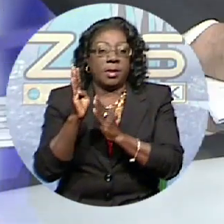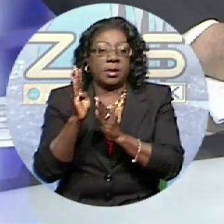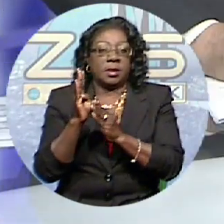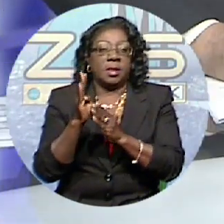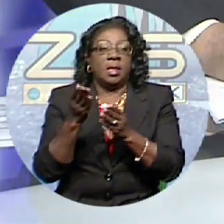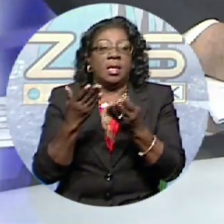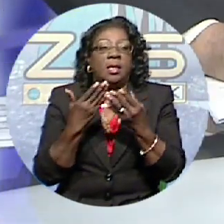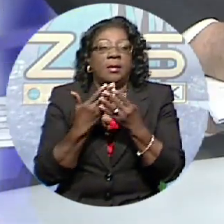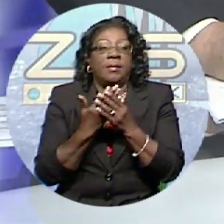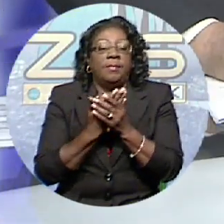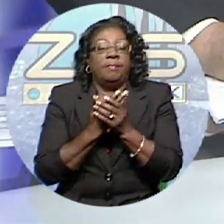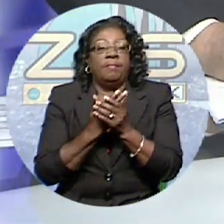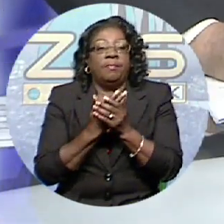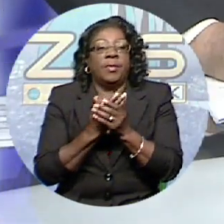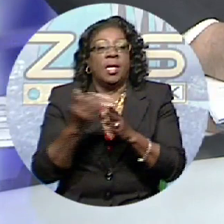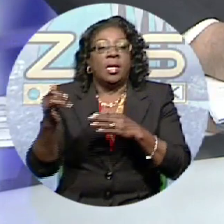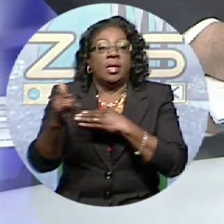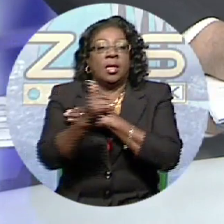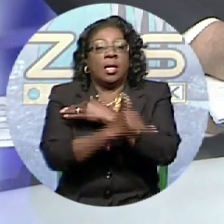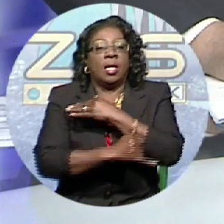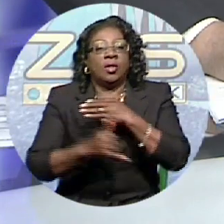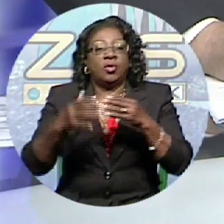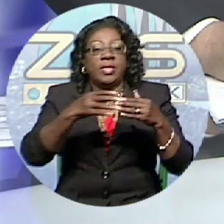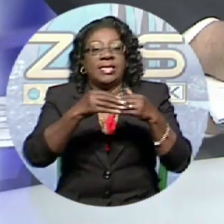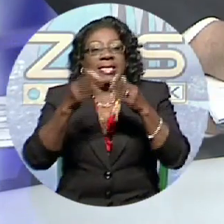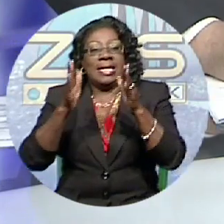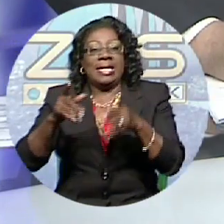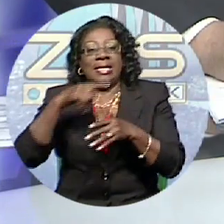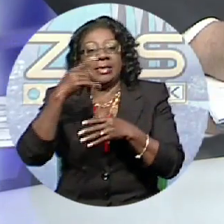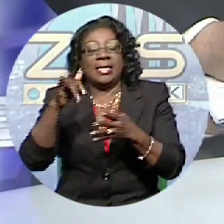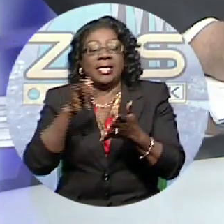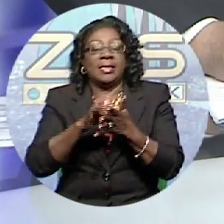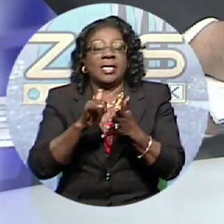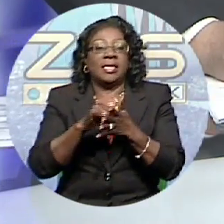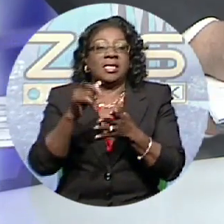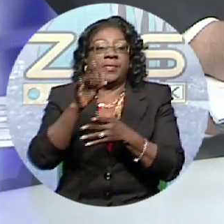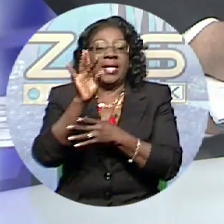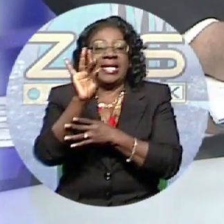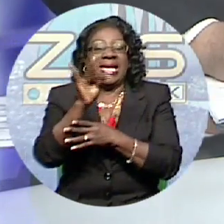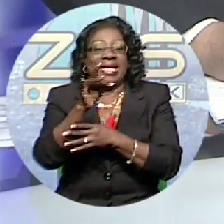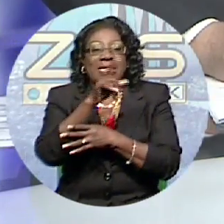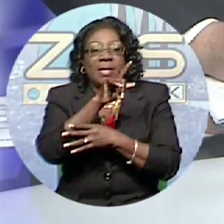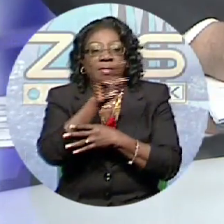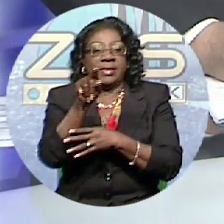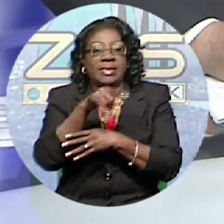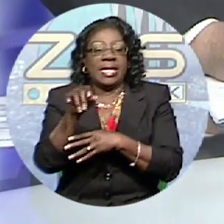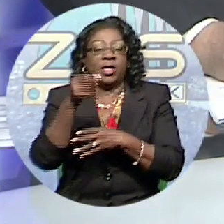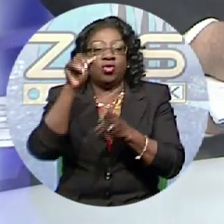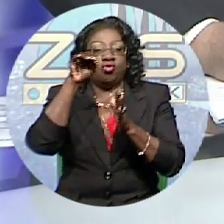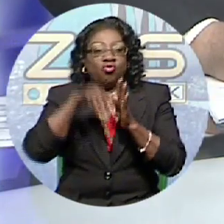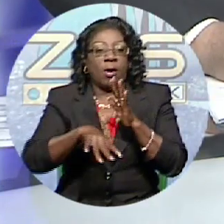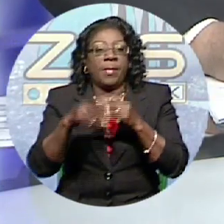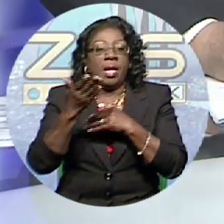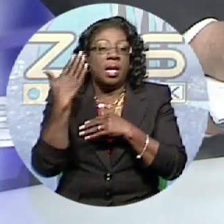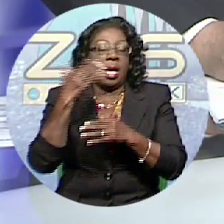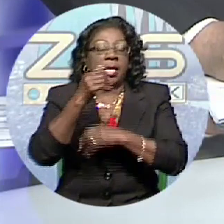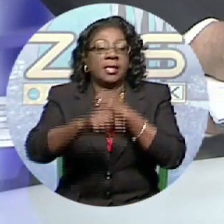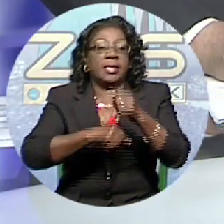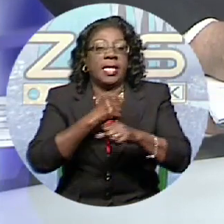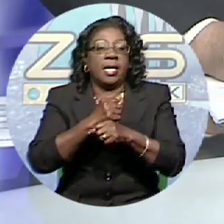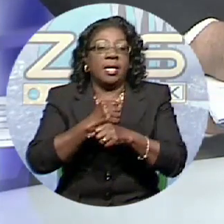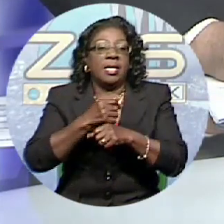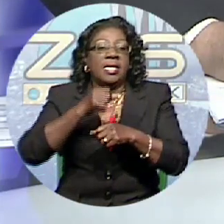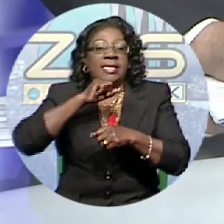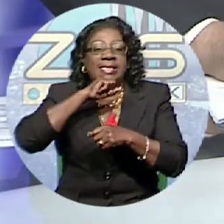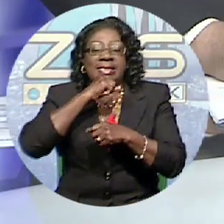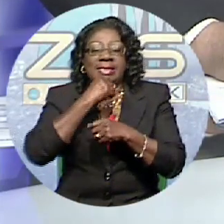so much for joining us. The country's leader says despite an 18% drop in overall crime last year, serious crimes increased